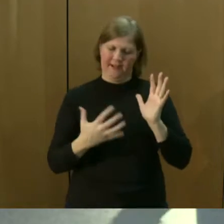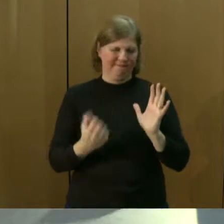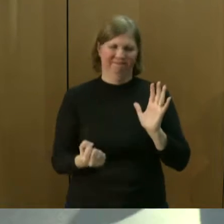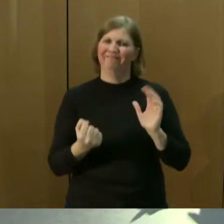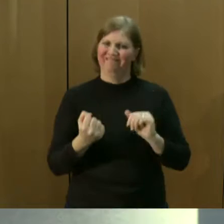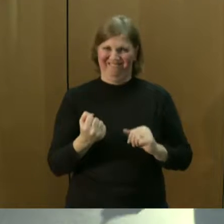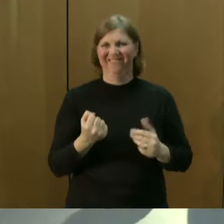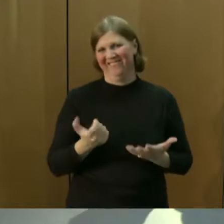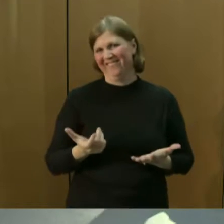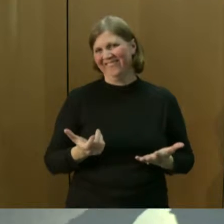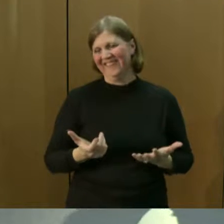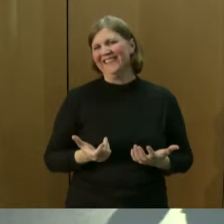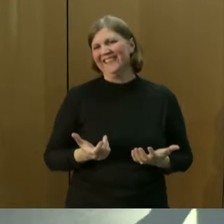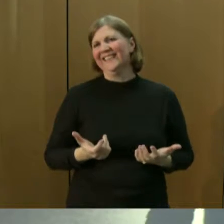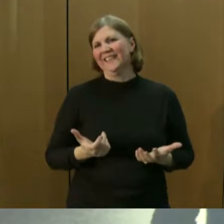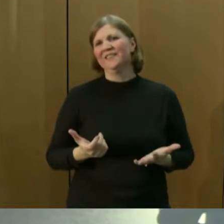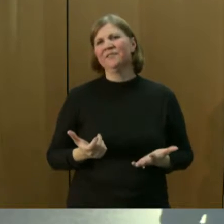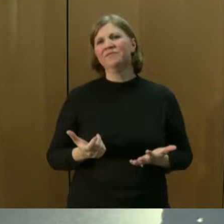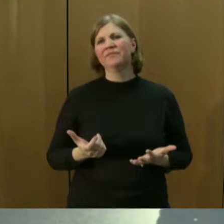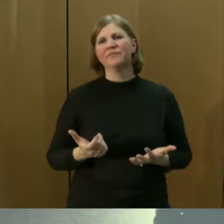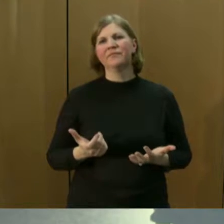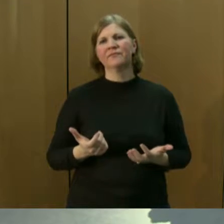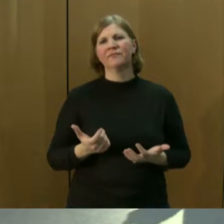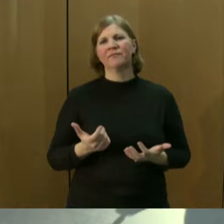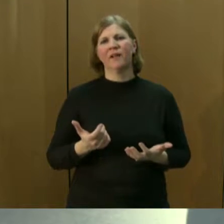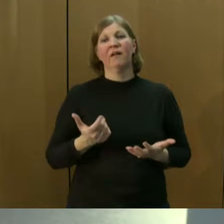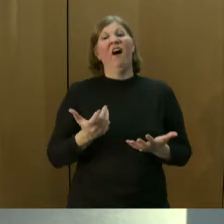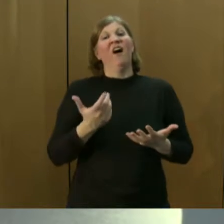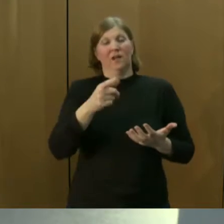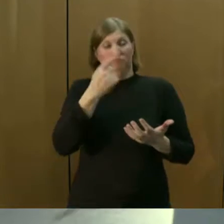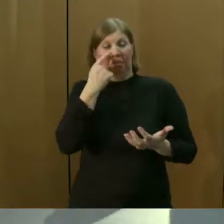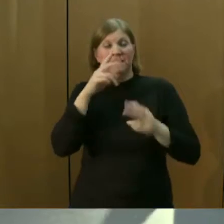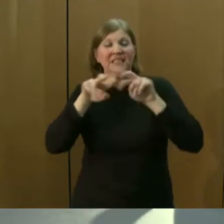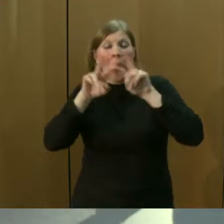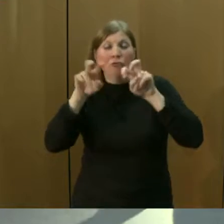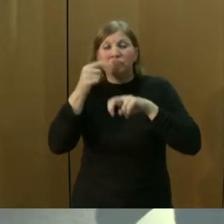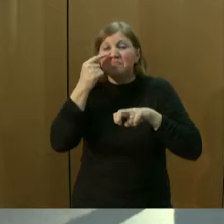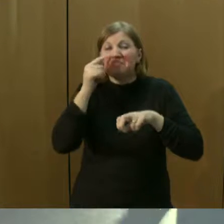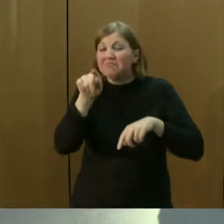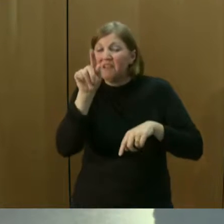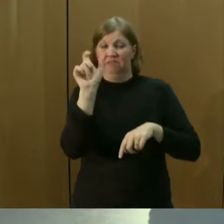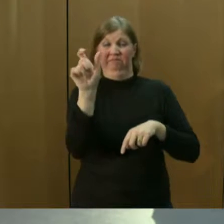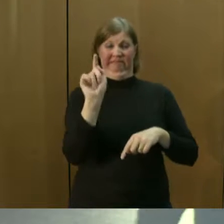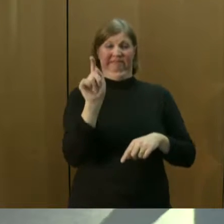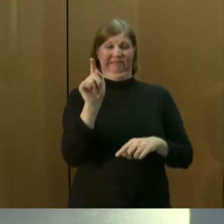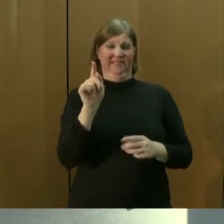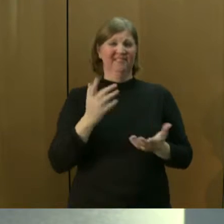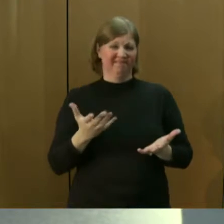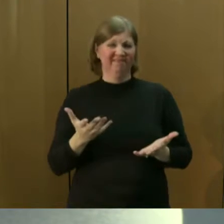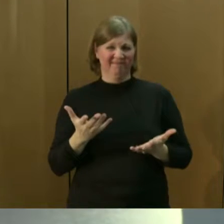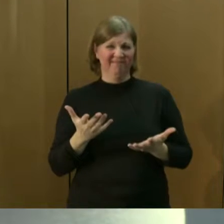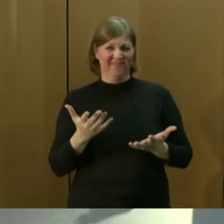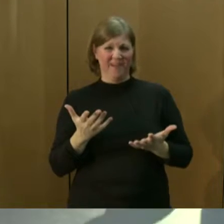unicycles. You can't maybe get it. That's not really a genre, but you know, you can figure out where your work's going to best